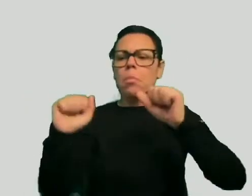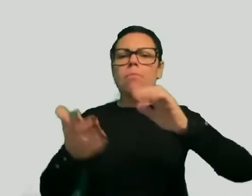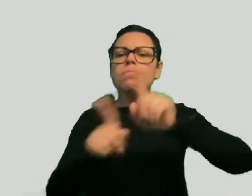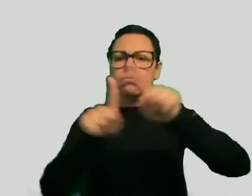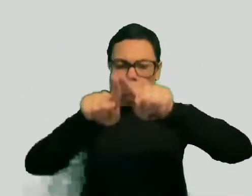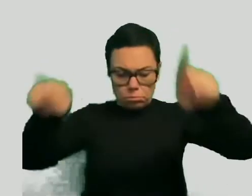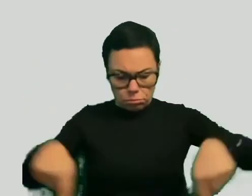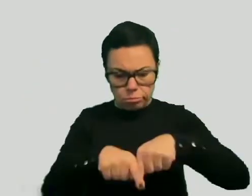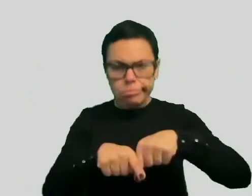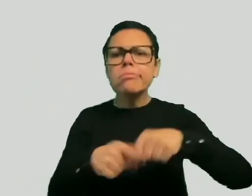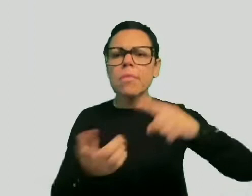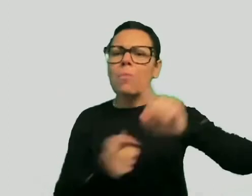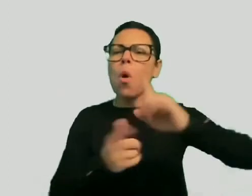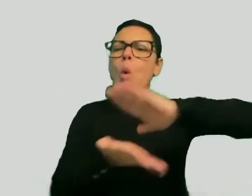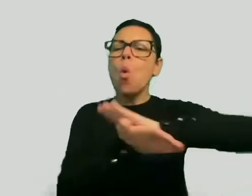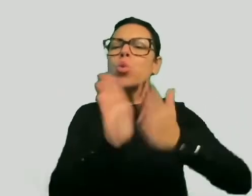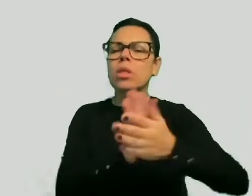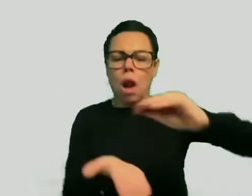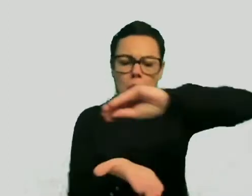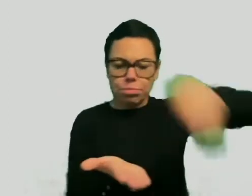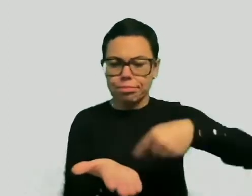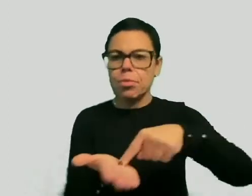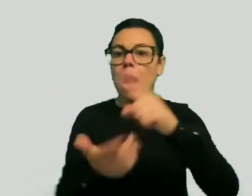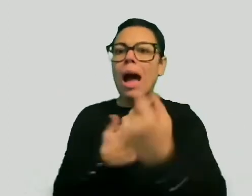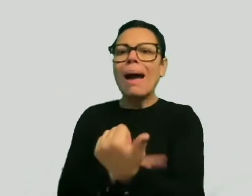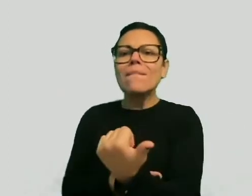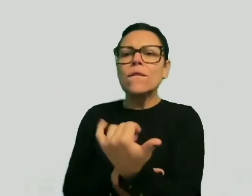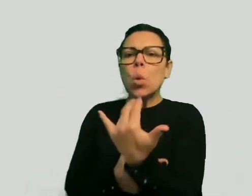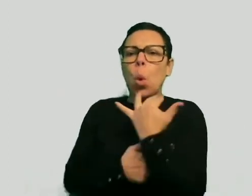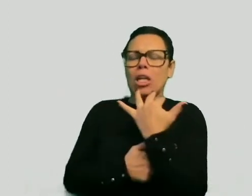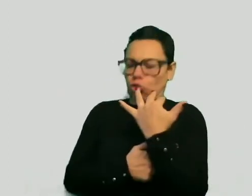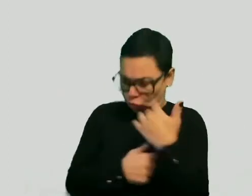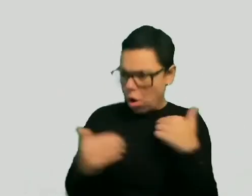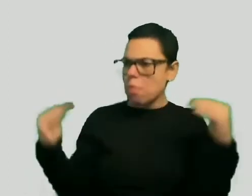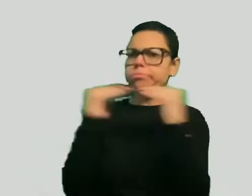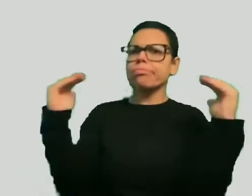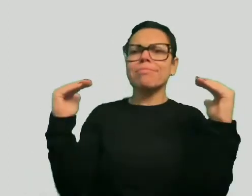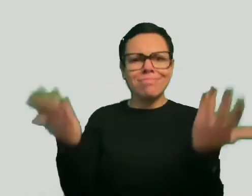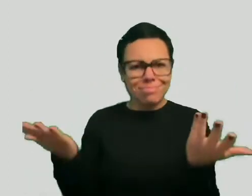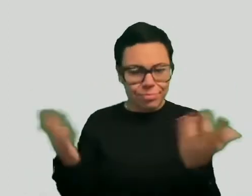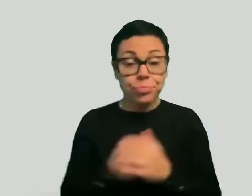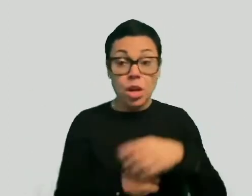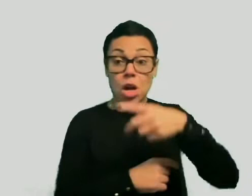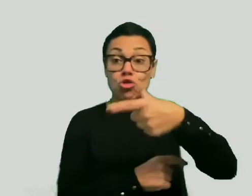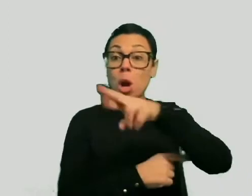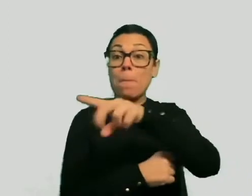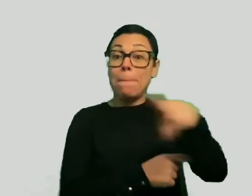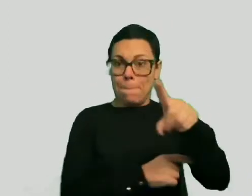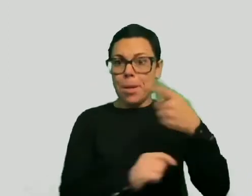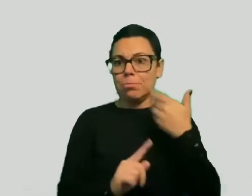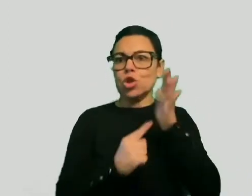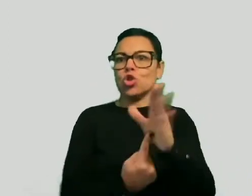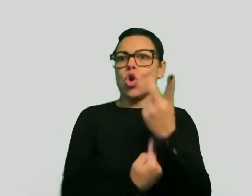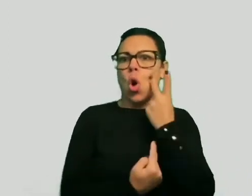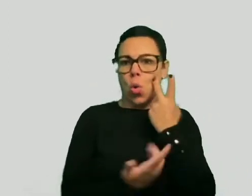So this is about gender-responsive public procurement and how spread is gender-responsive public procurement in